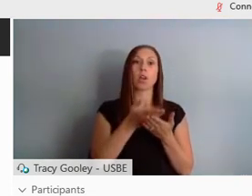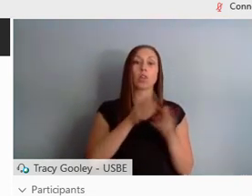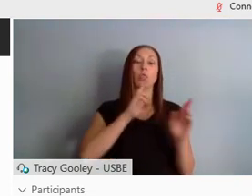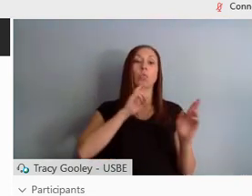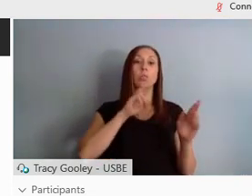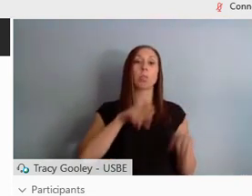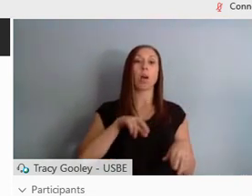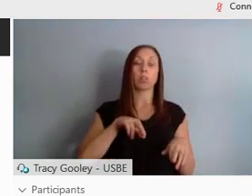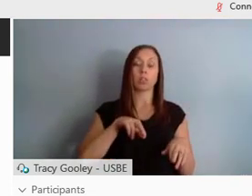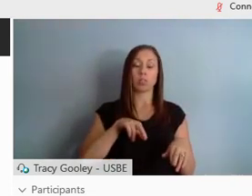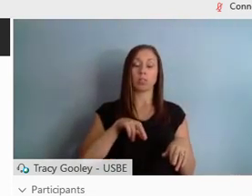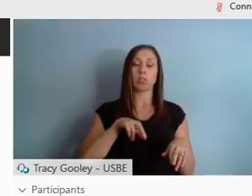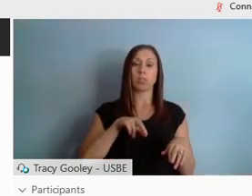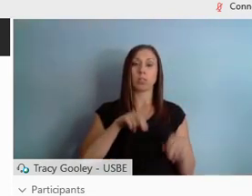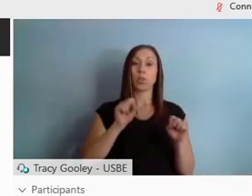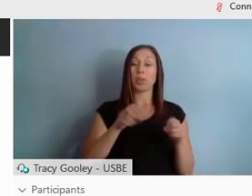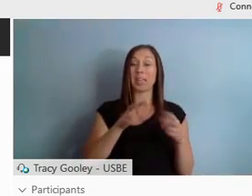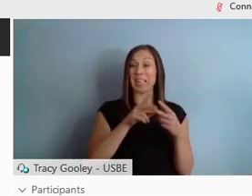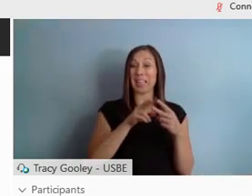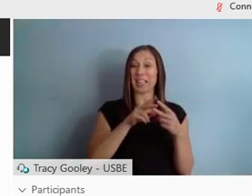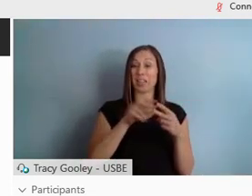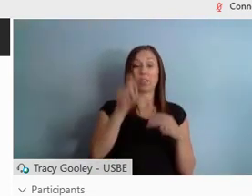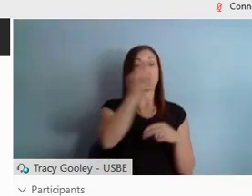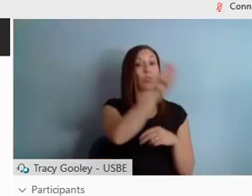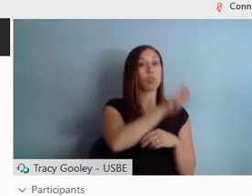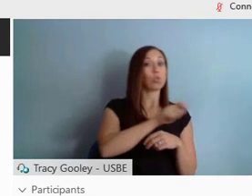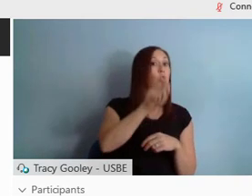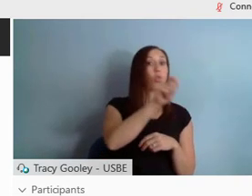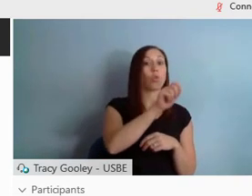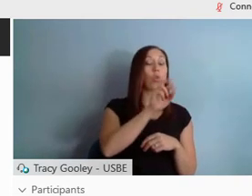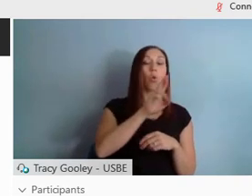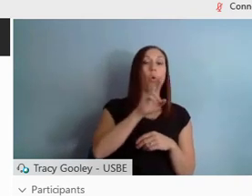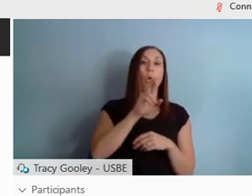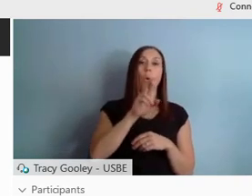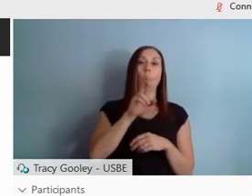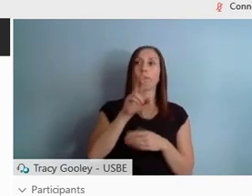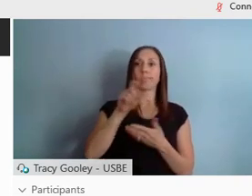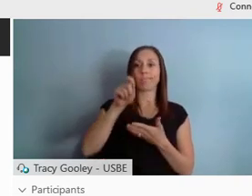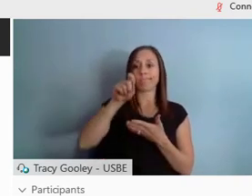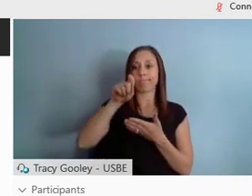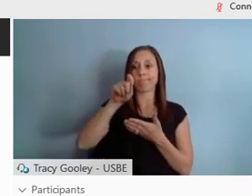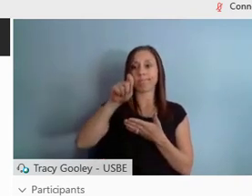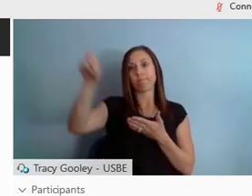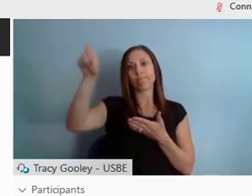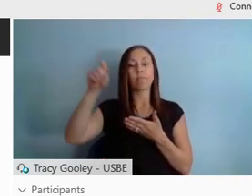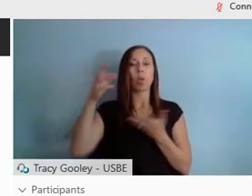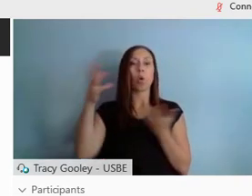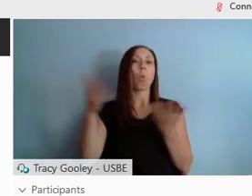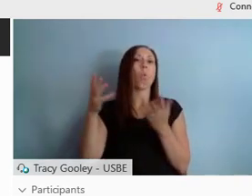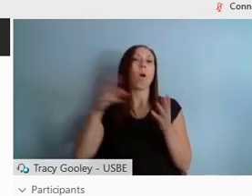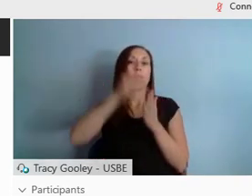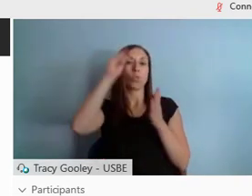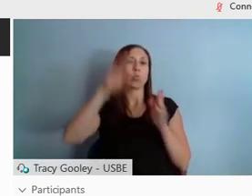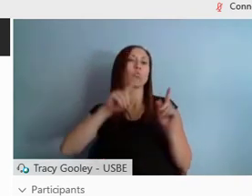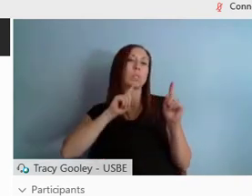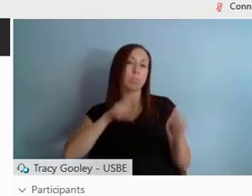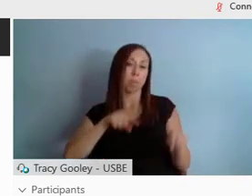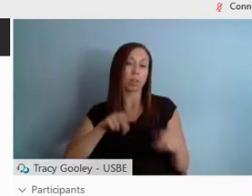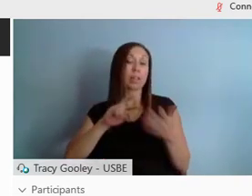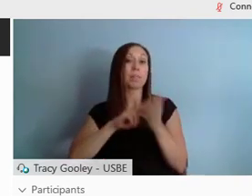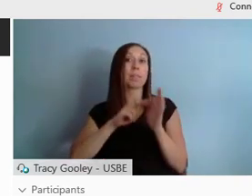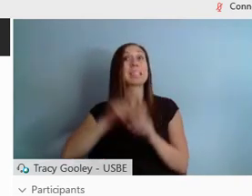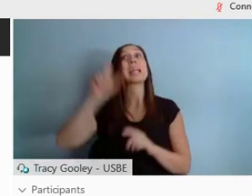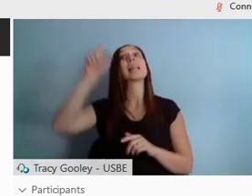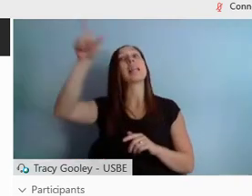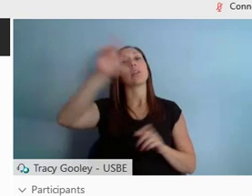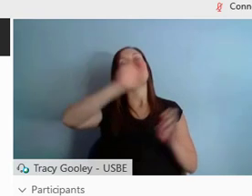this one, you can either just circle or put a mark somehow what the student responded so that you can go back